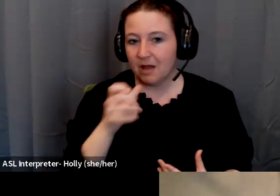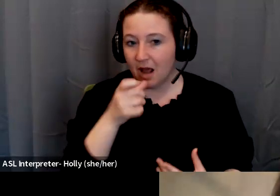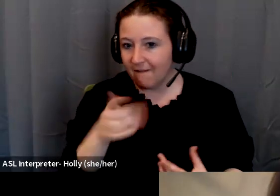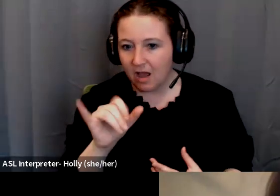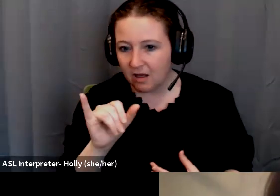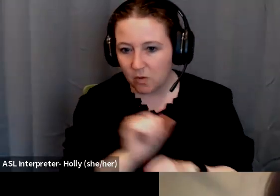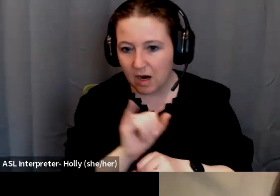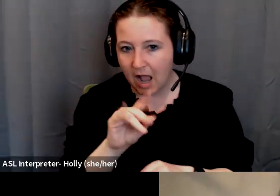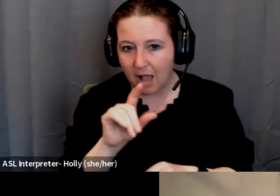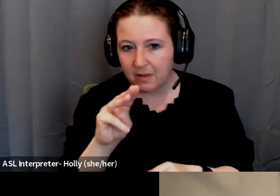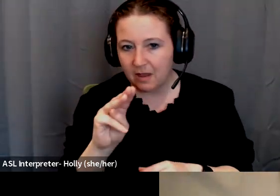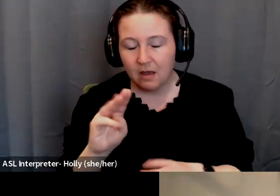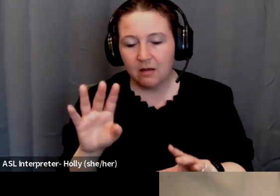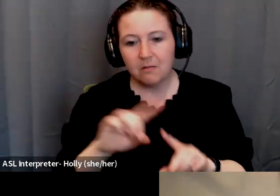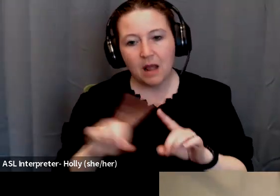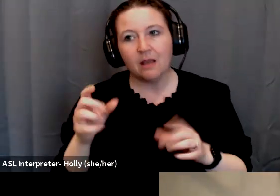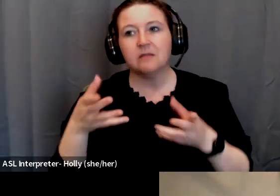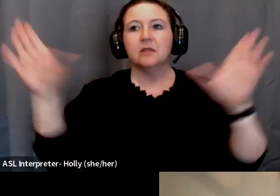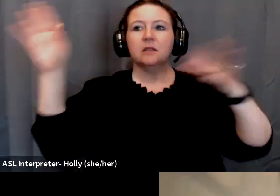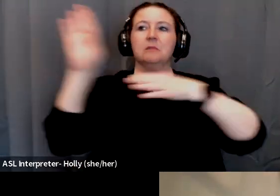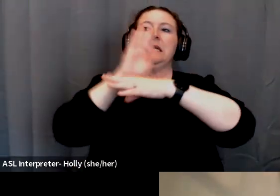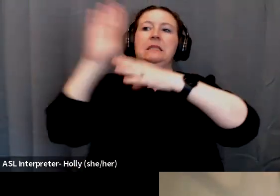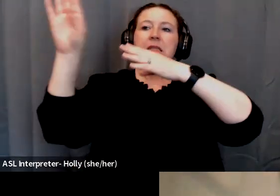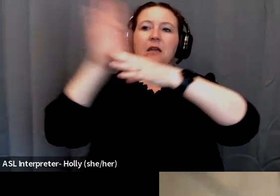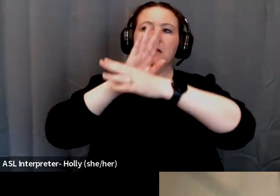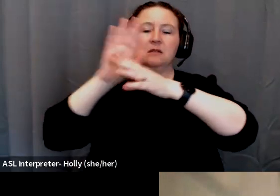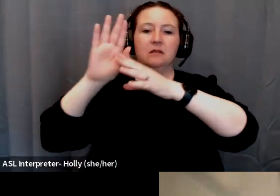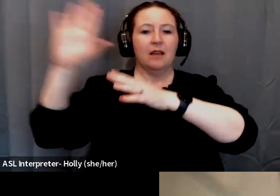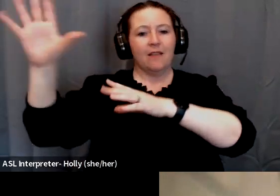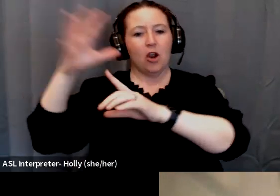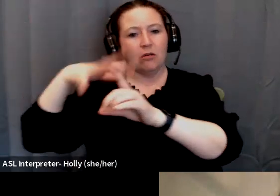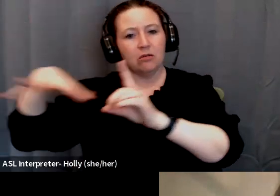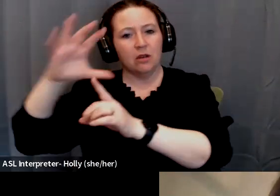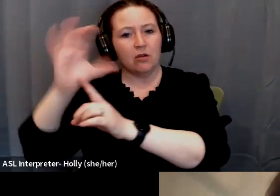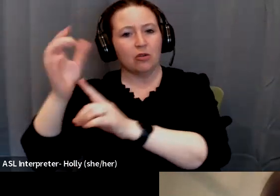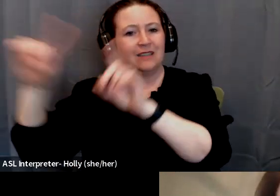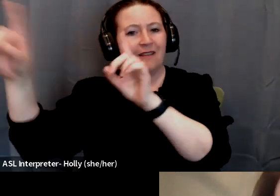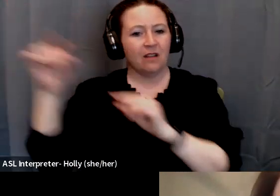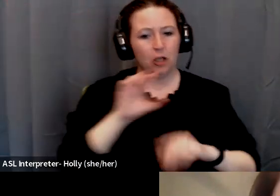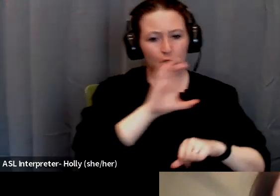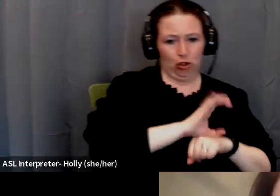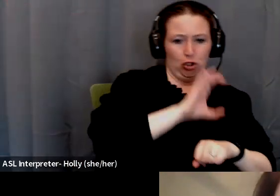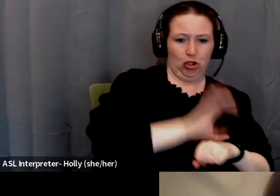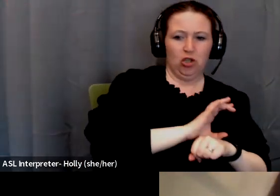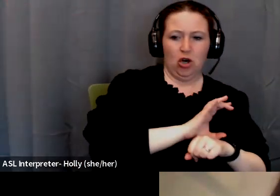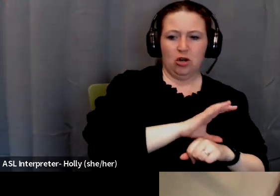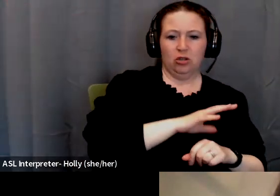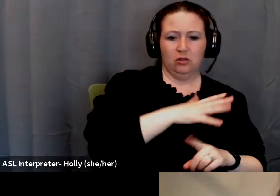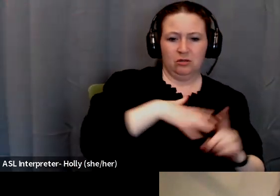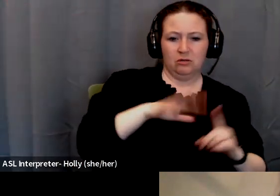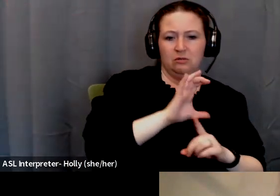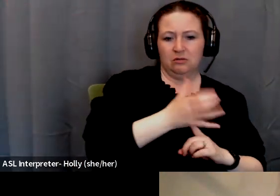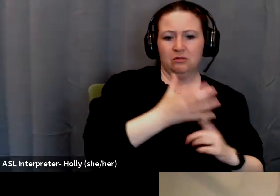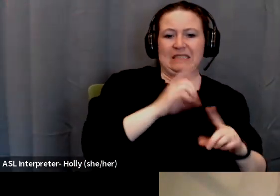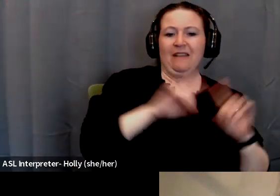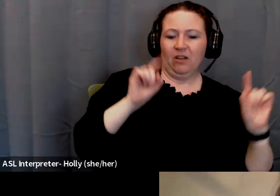talking about the church, right? So when we as the church gather and take actions, absolutely, we have every right to take the actions, and we'll need to